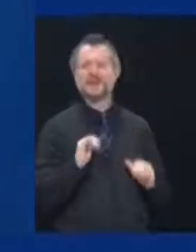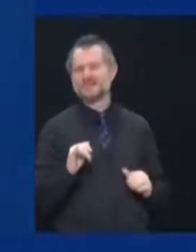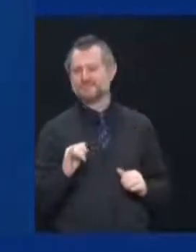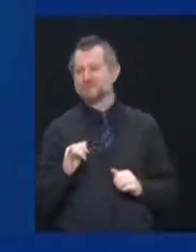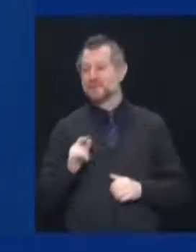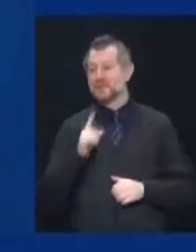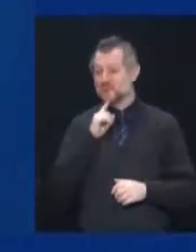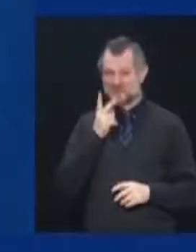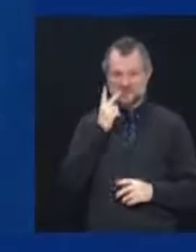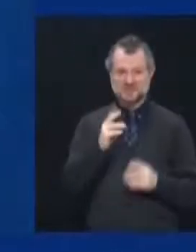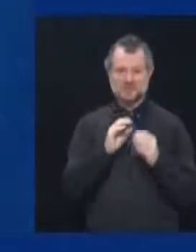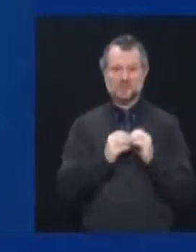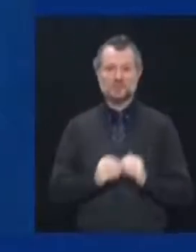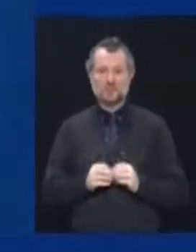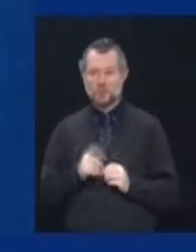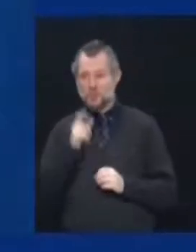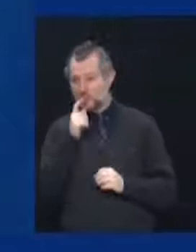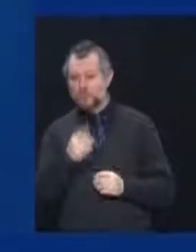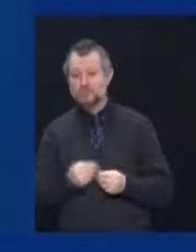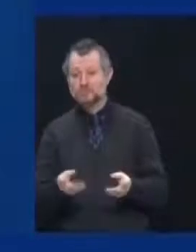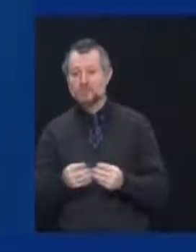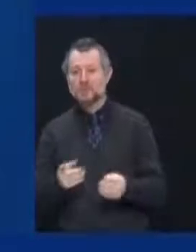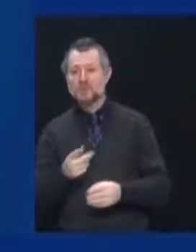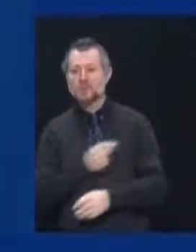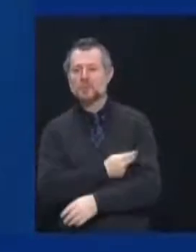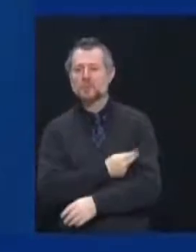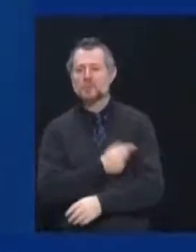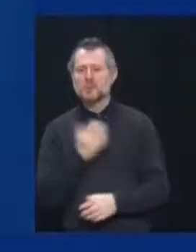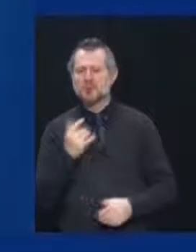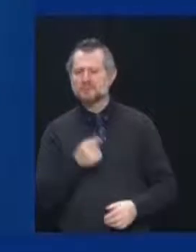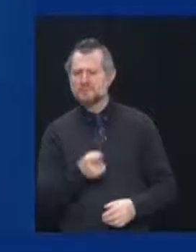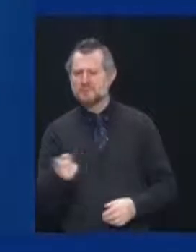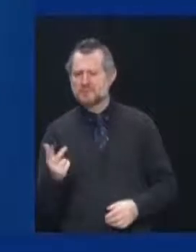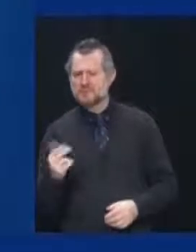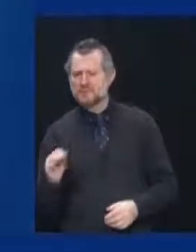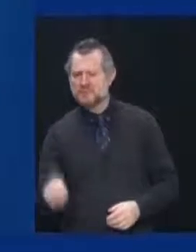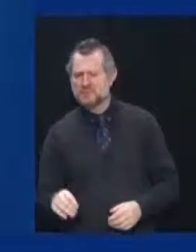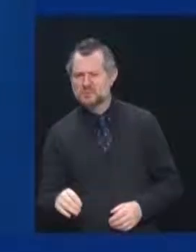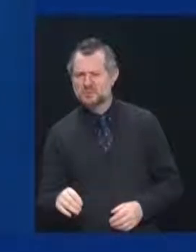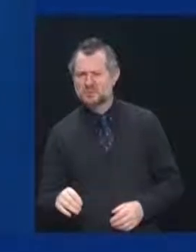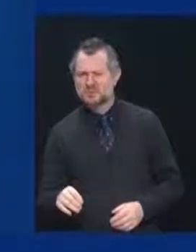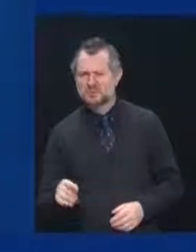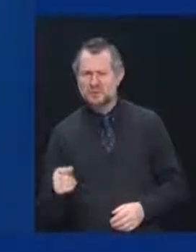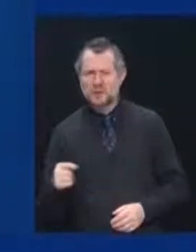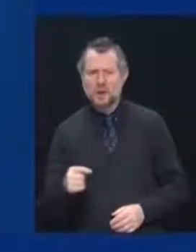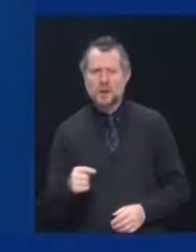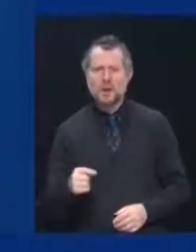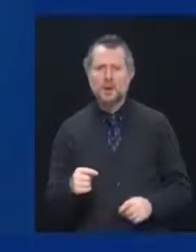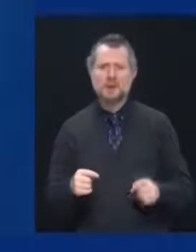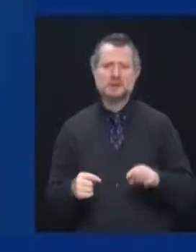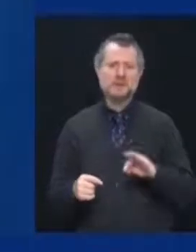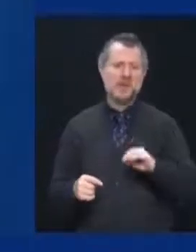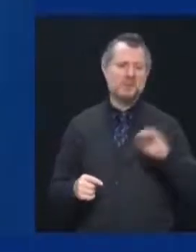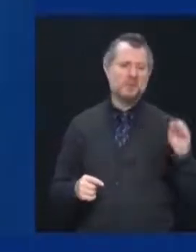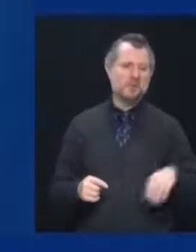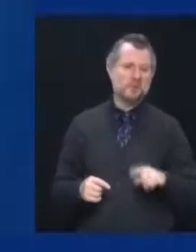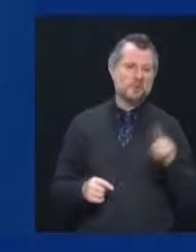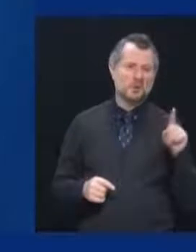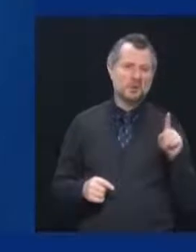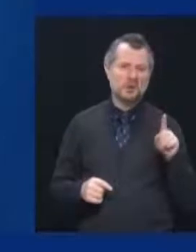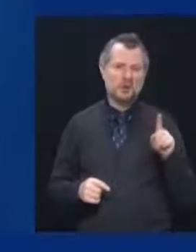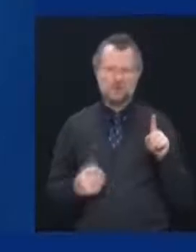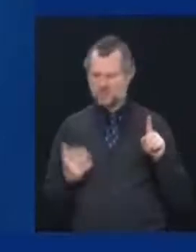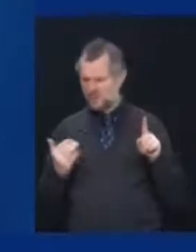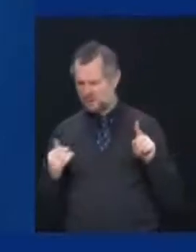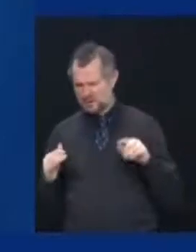differences, why are some facilities 13 while other facilities are 90?